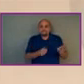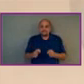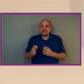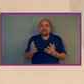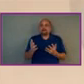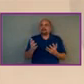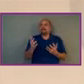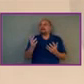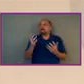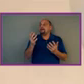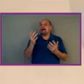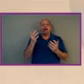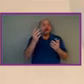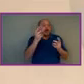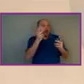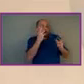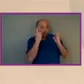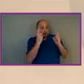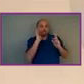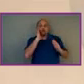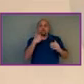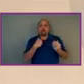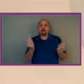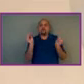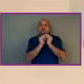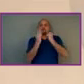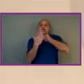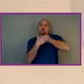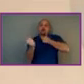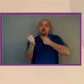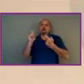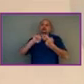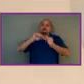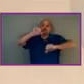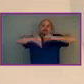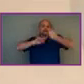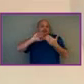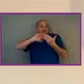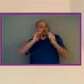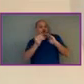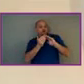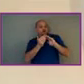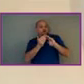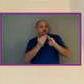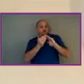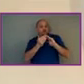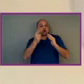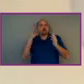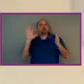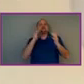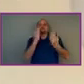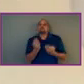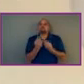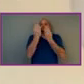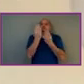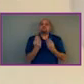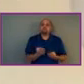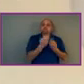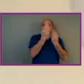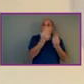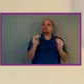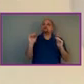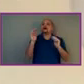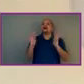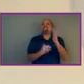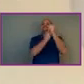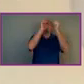calls out by the scientific community to propose the follow-up missions to the Lucy mission. So